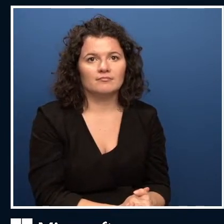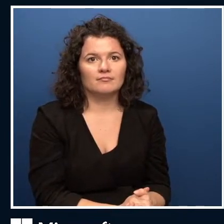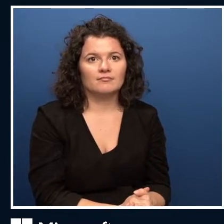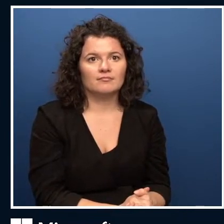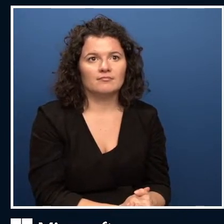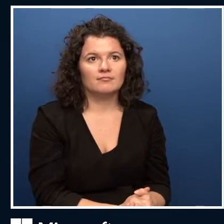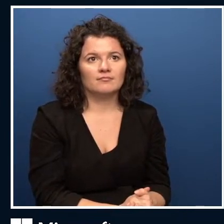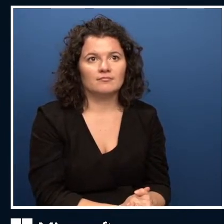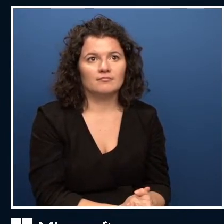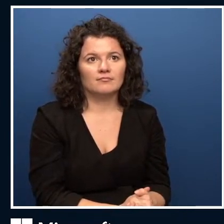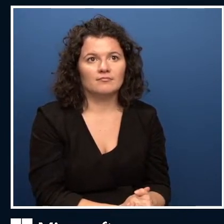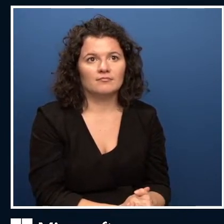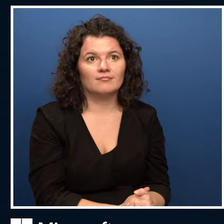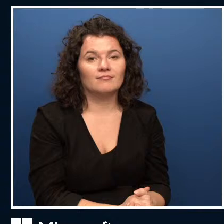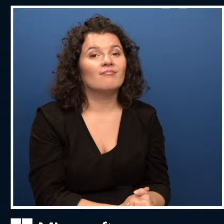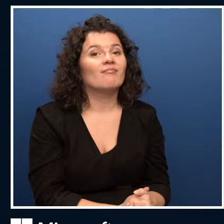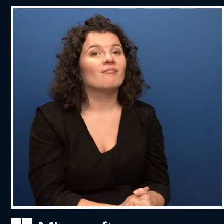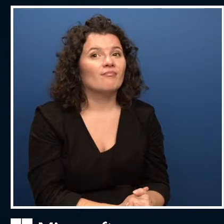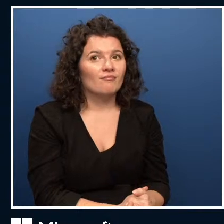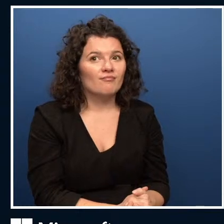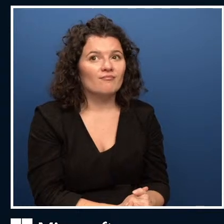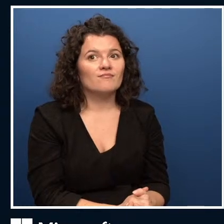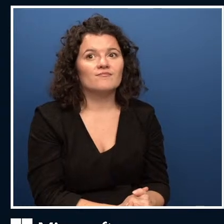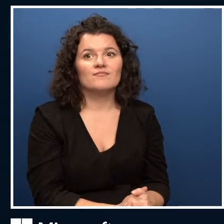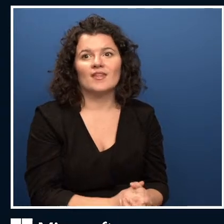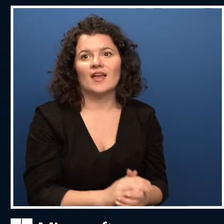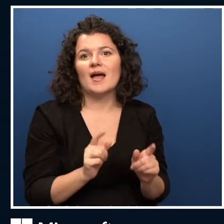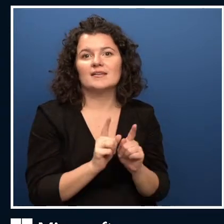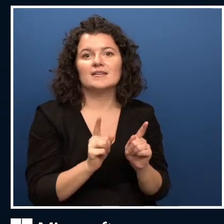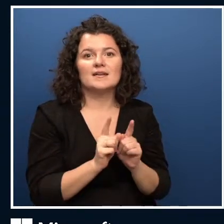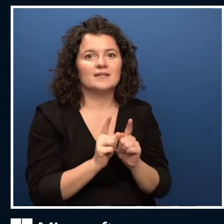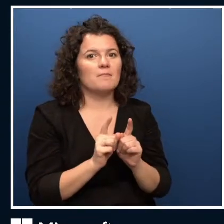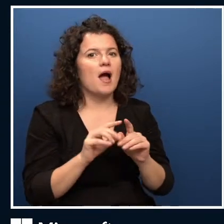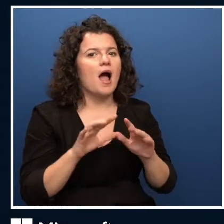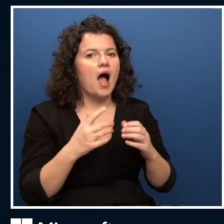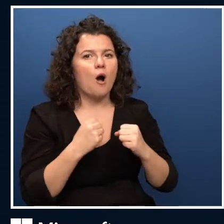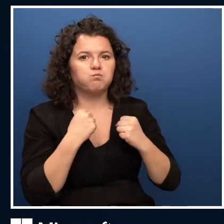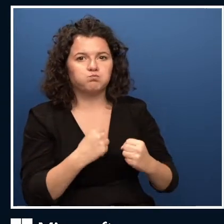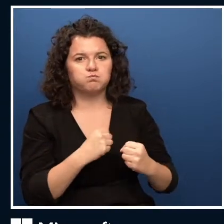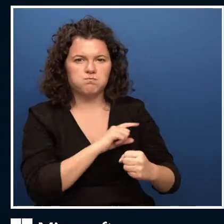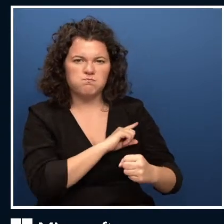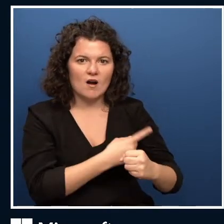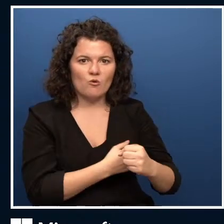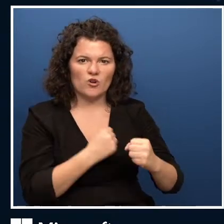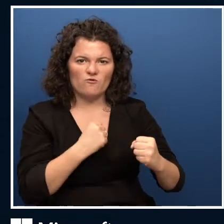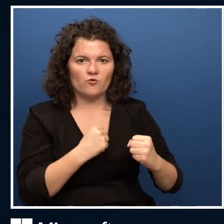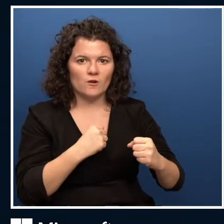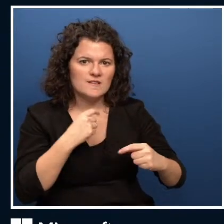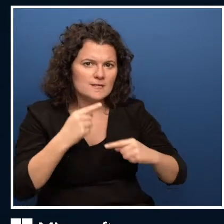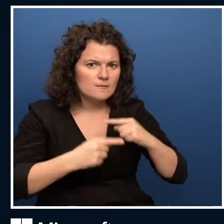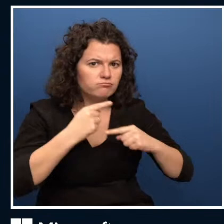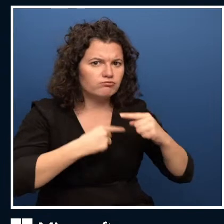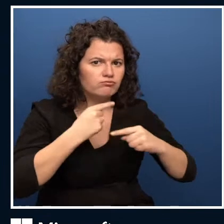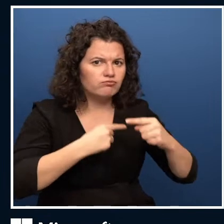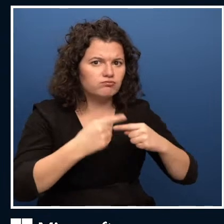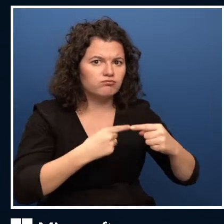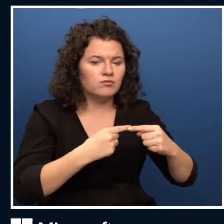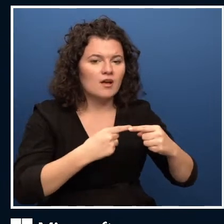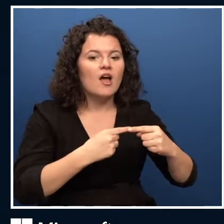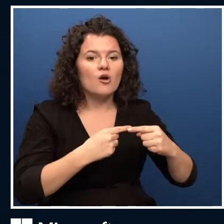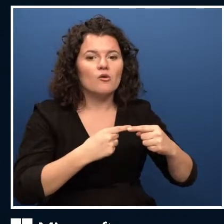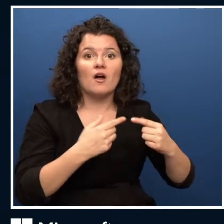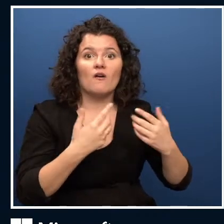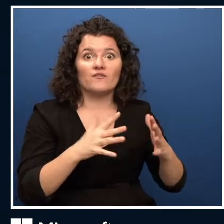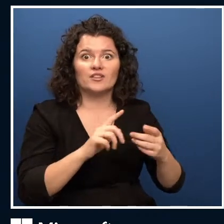renaissance of mainframes or cloud computing. We now again living in a world where computational power